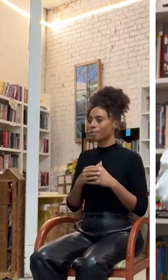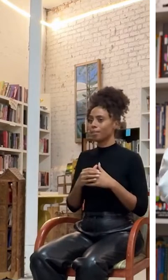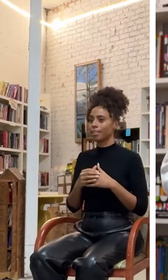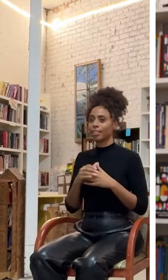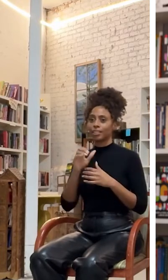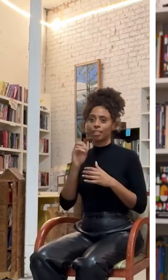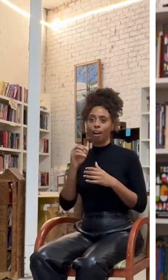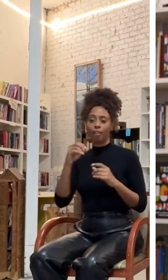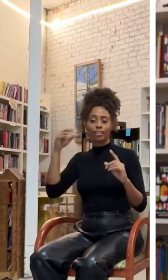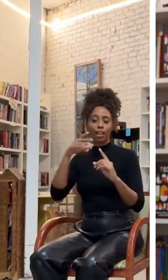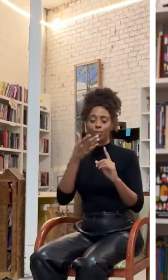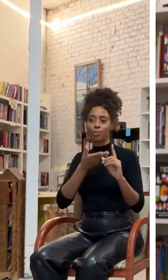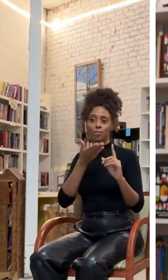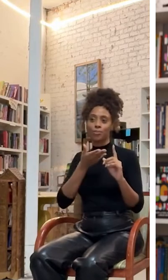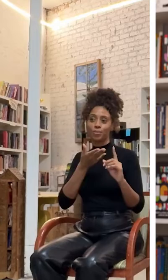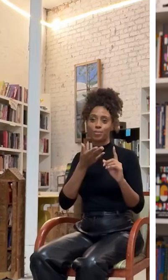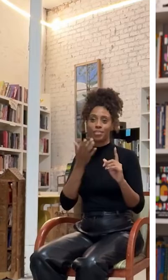So shout out to you.